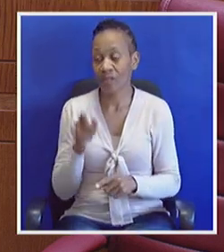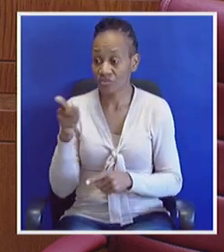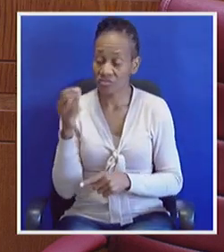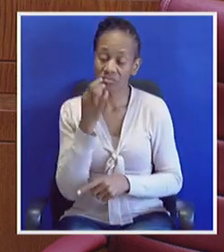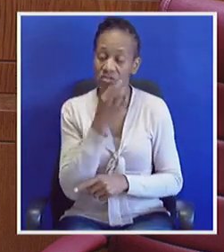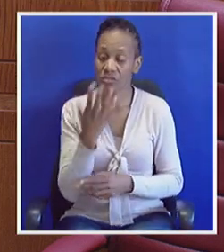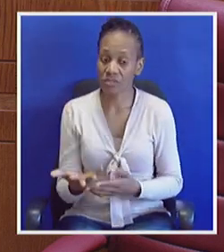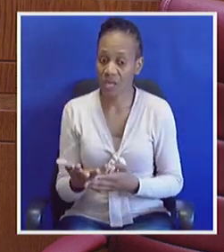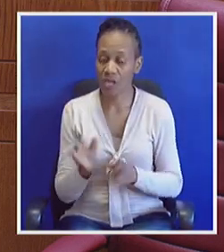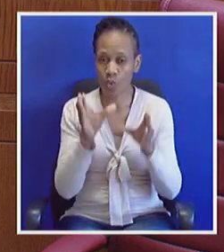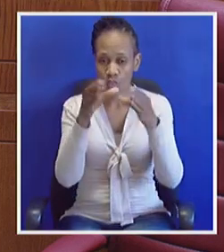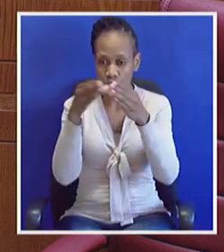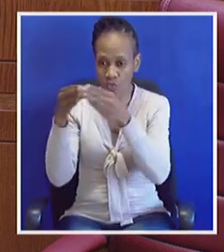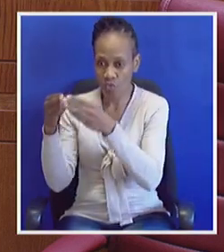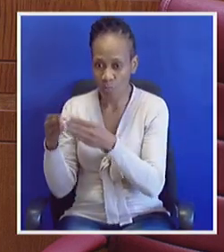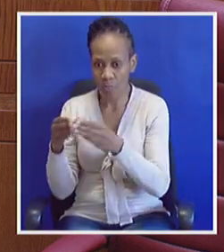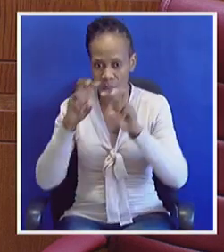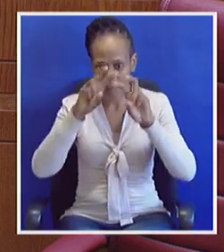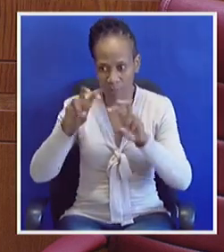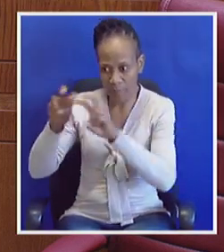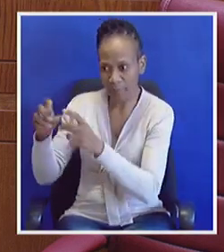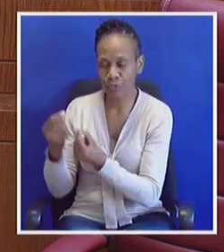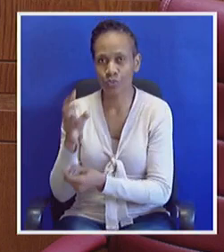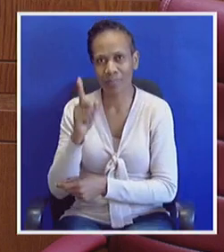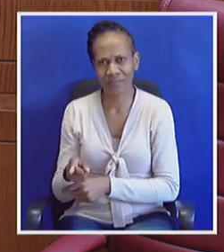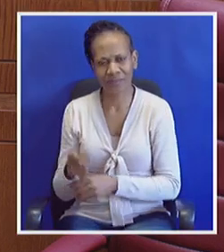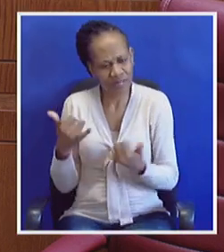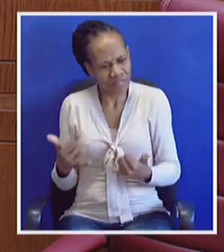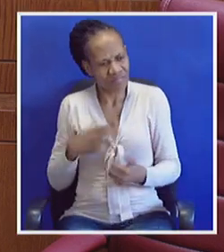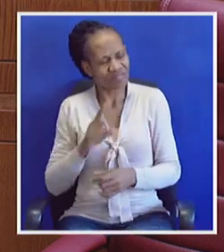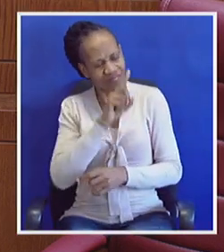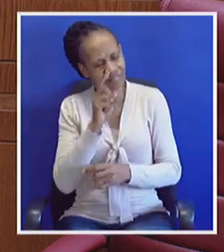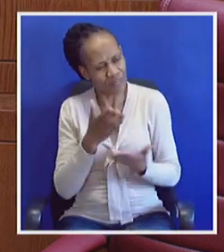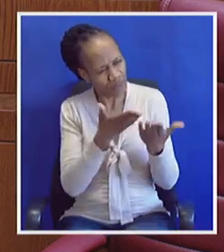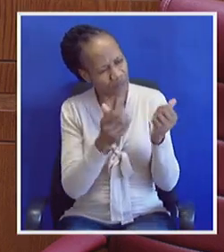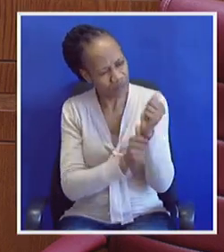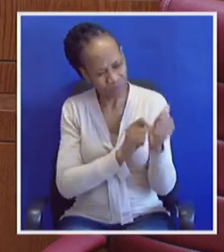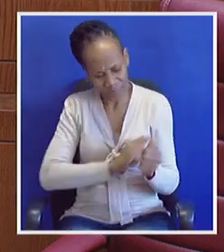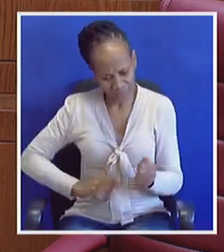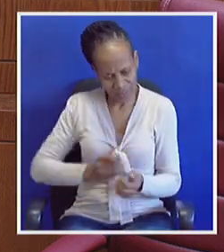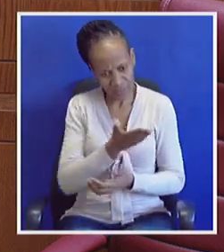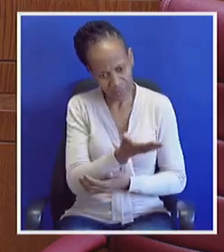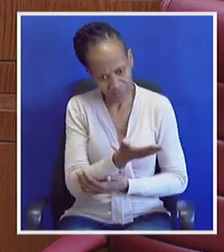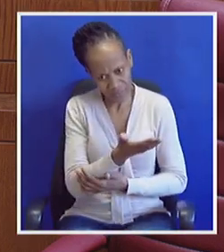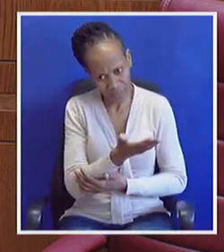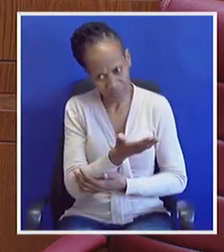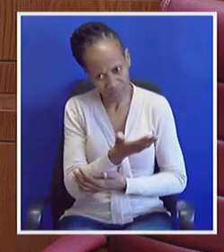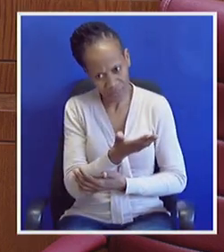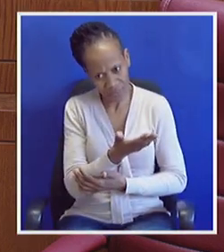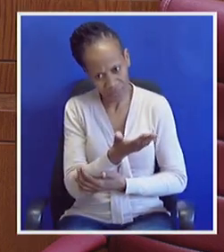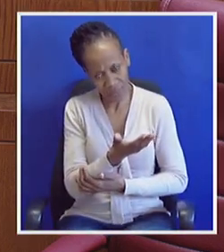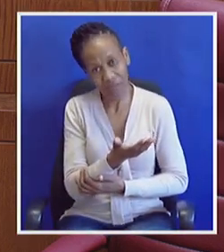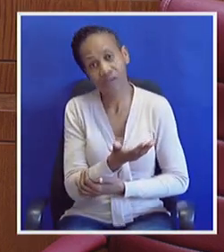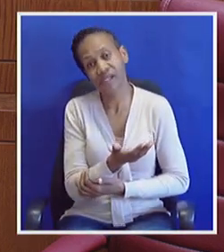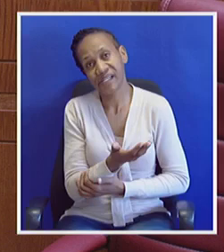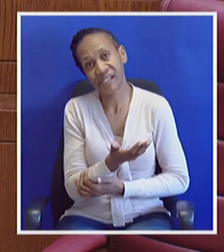that should investigate this. Now, I want to put it to you, Deputy President, the slowness